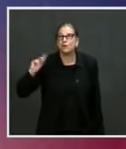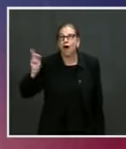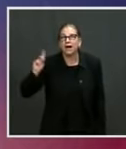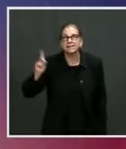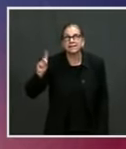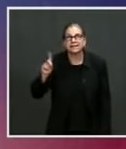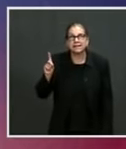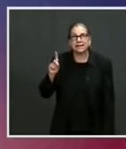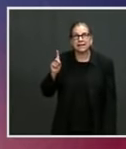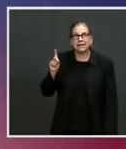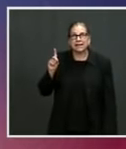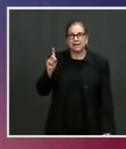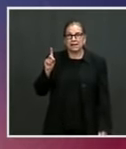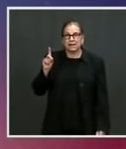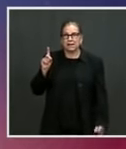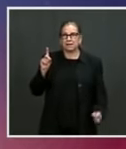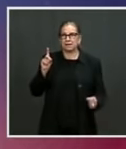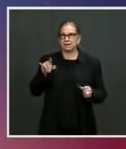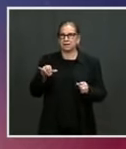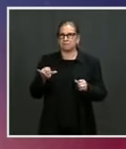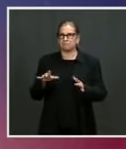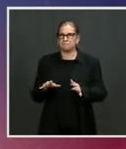the soul of America.